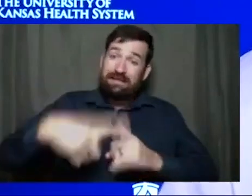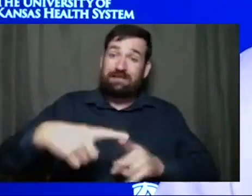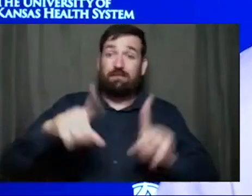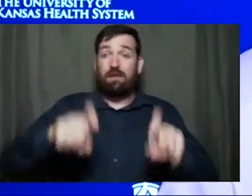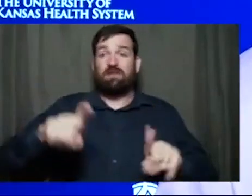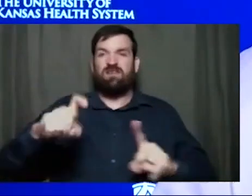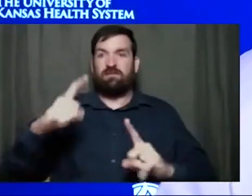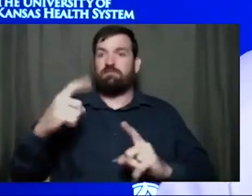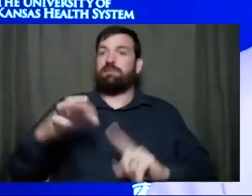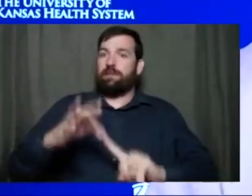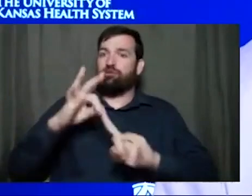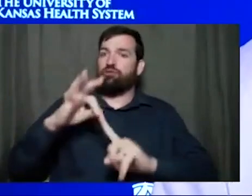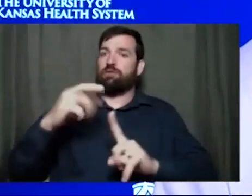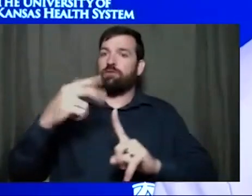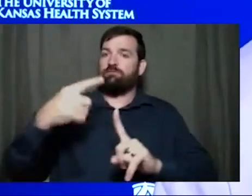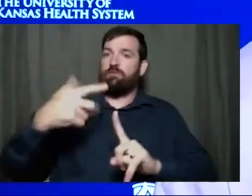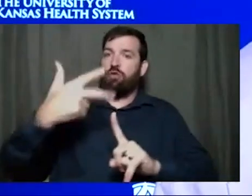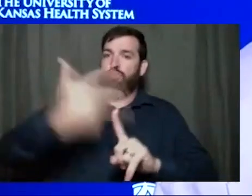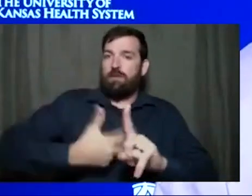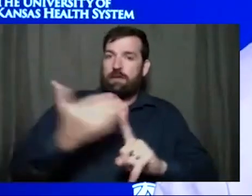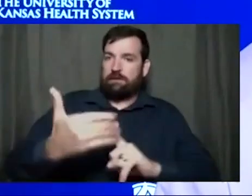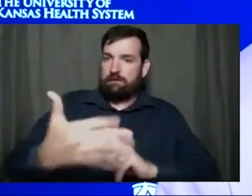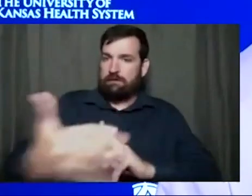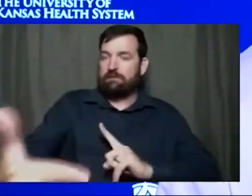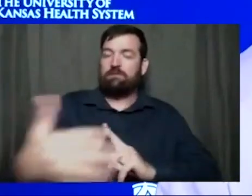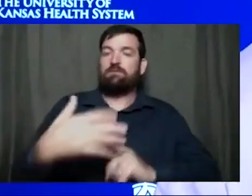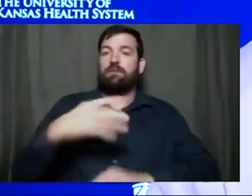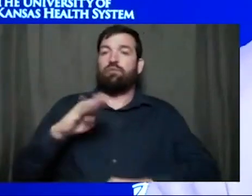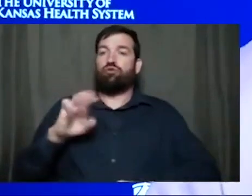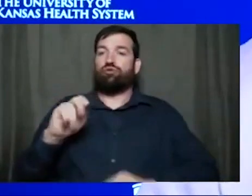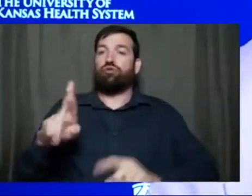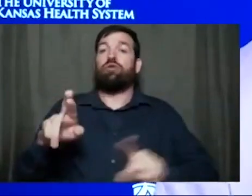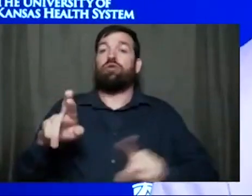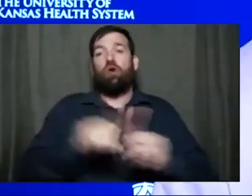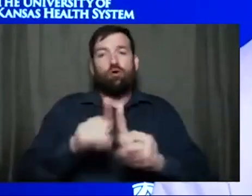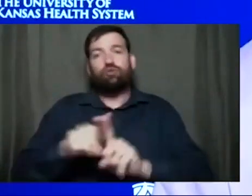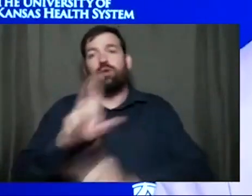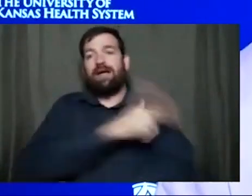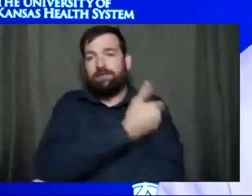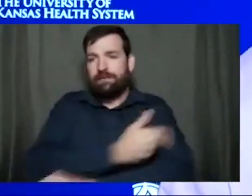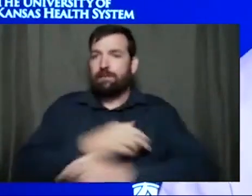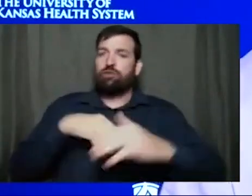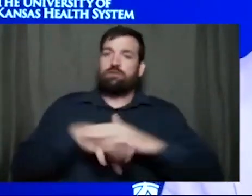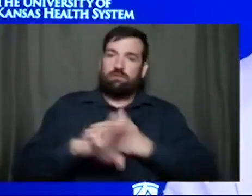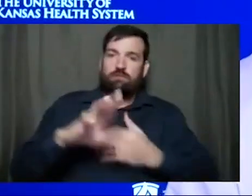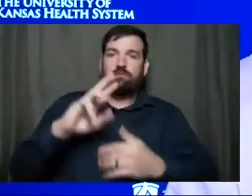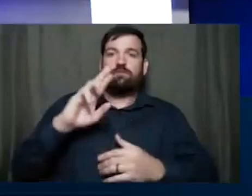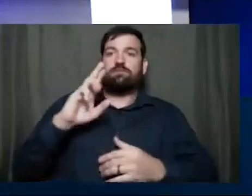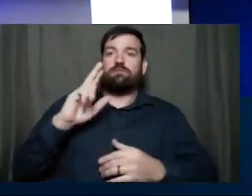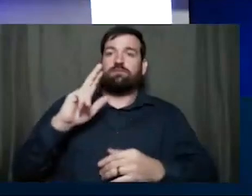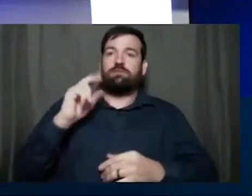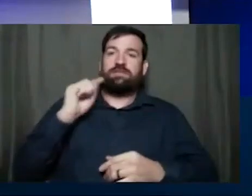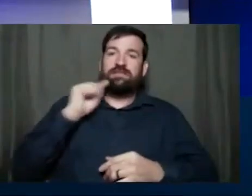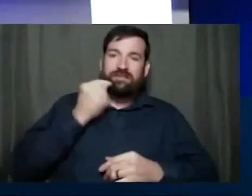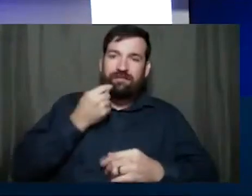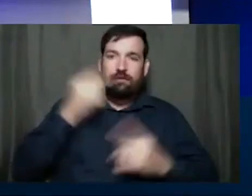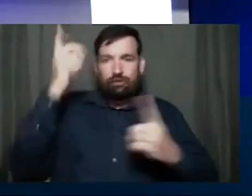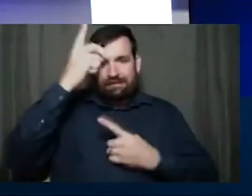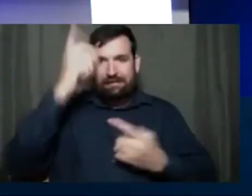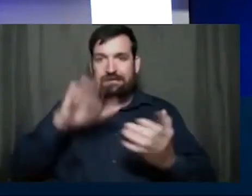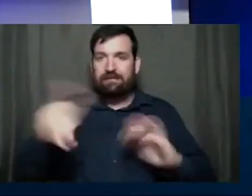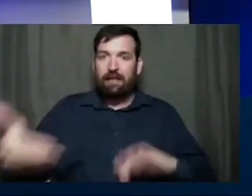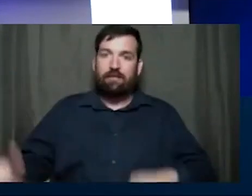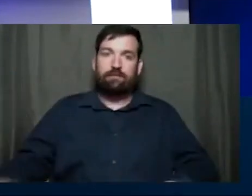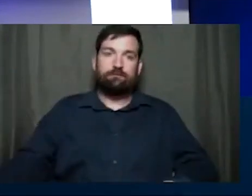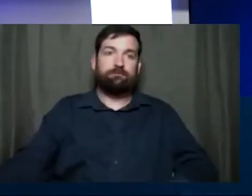booster, and of course hospitalization, severe disease, and death even further out from that. All right, another restaurant question, Dr. Hawkinson.